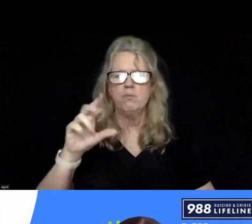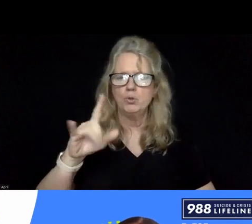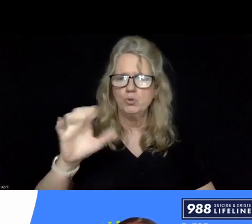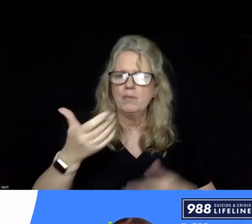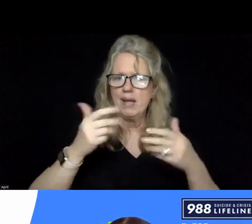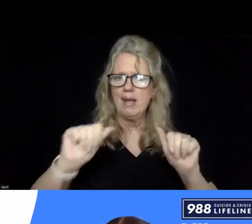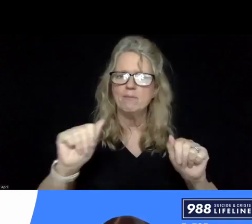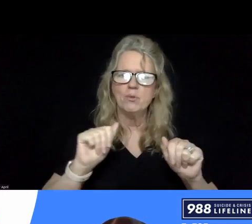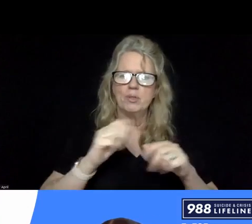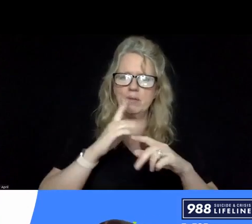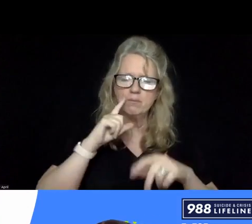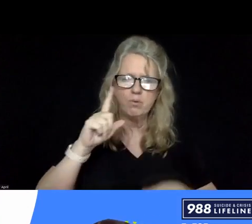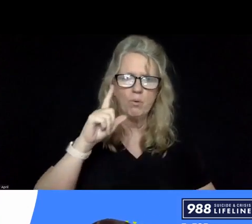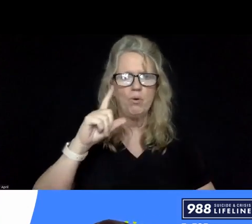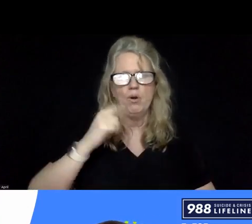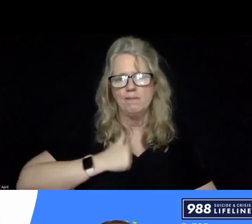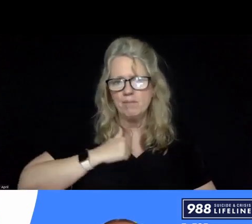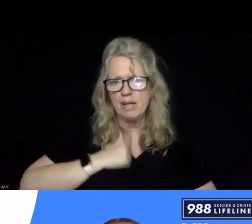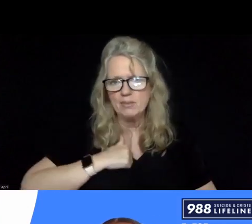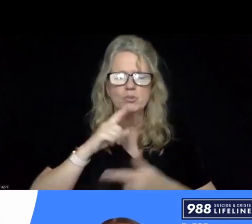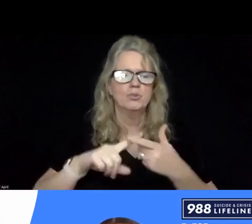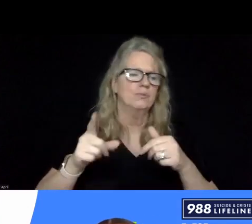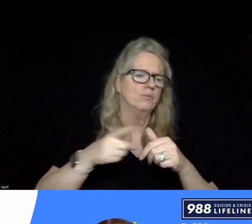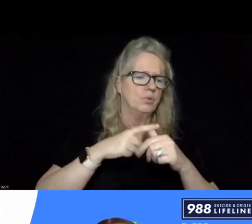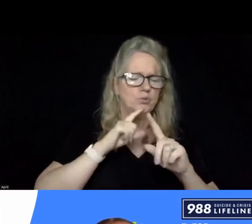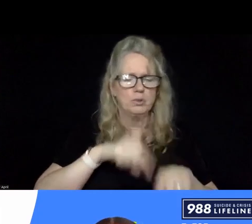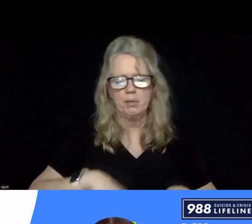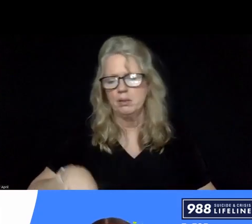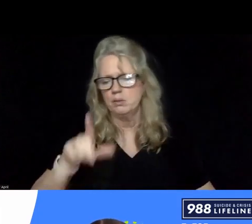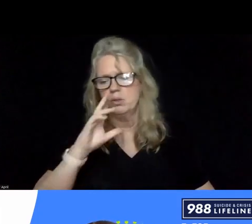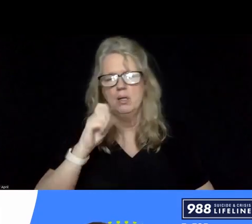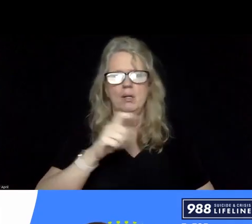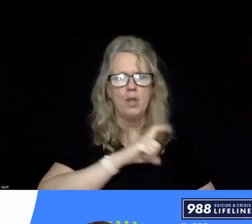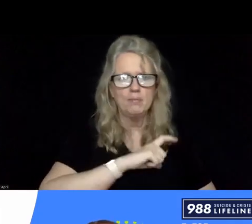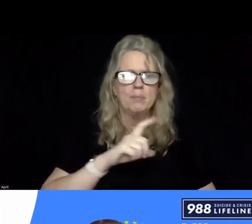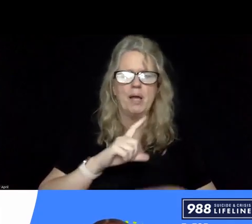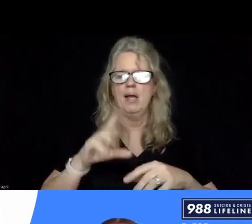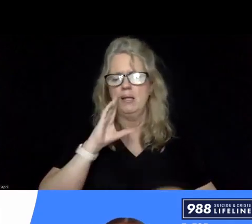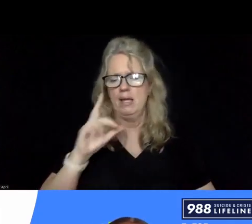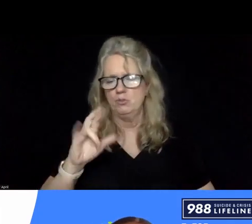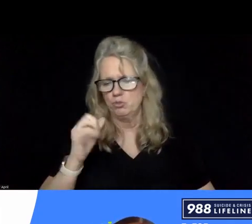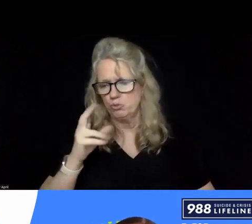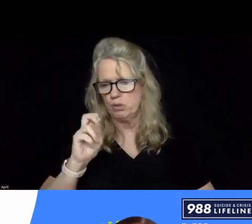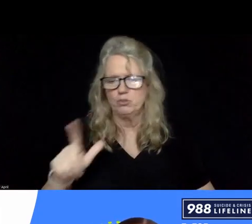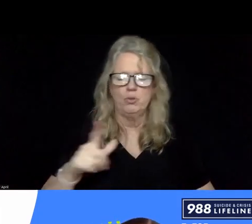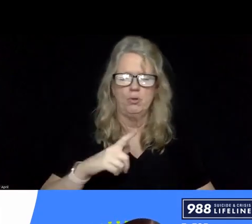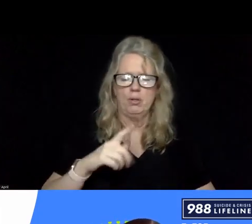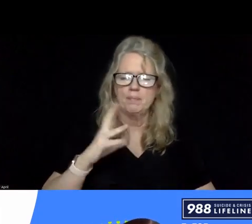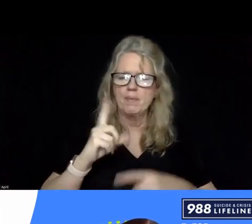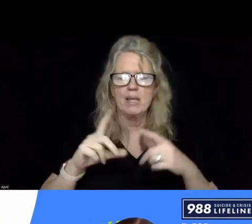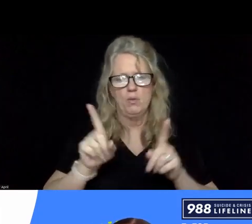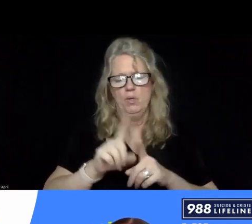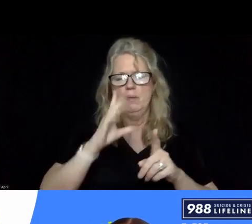efforts for veterans, first responders, law enforcement, and correctional officers, and as well as $1